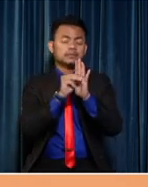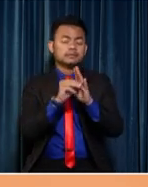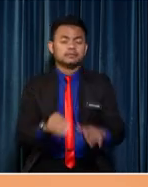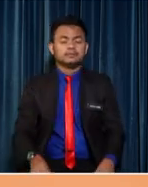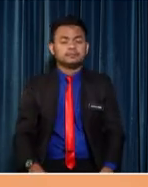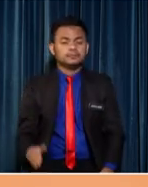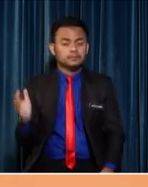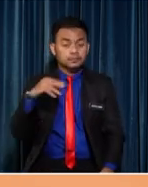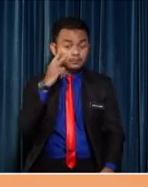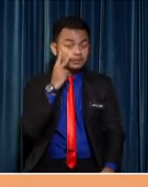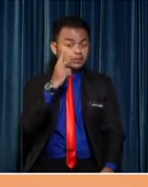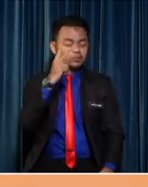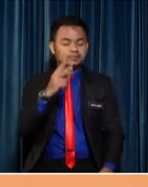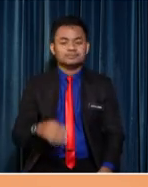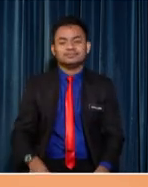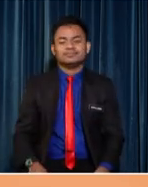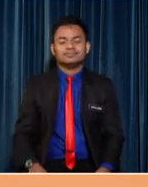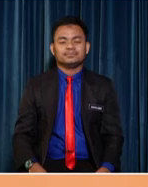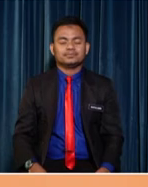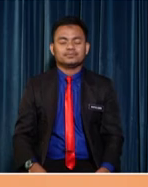Here we go.